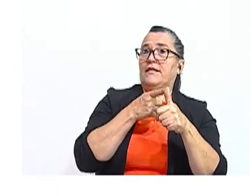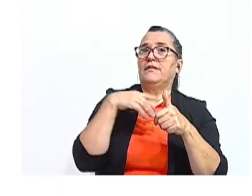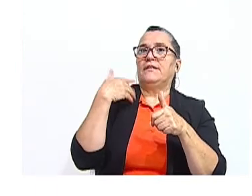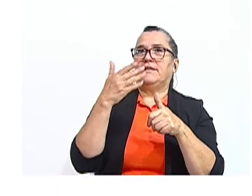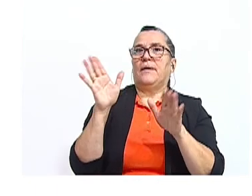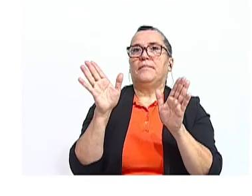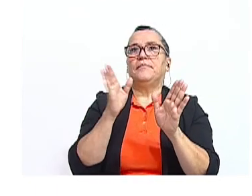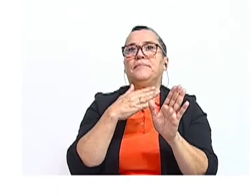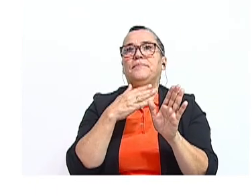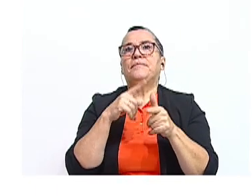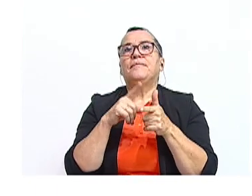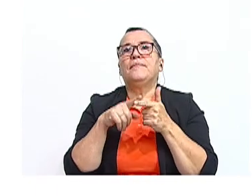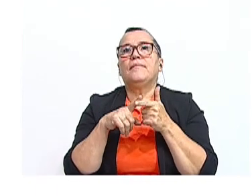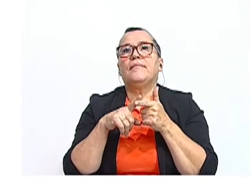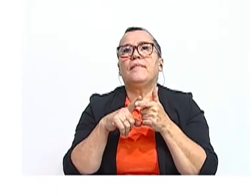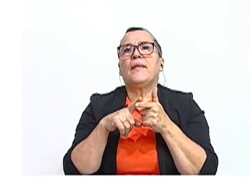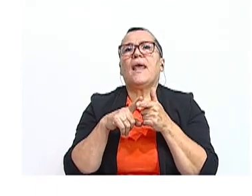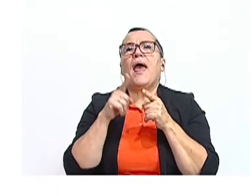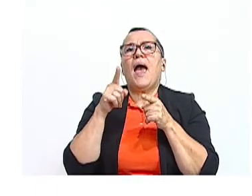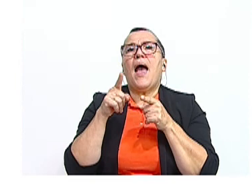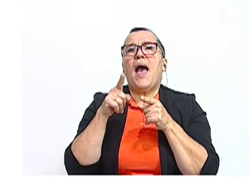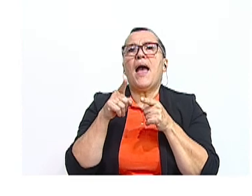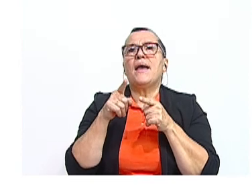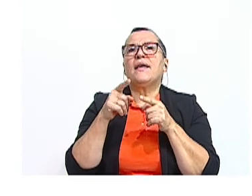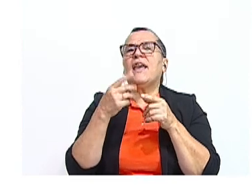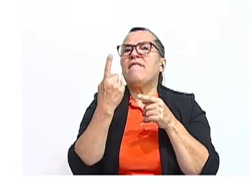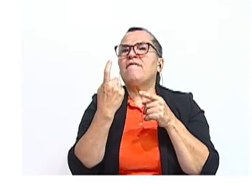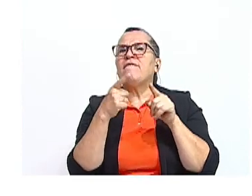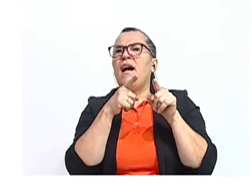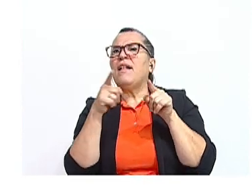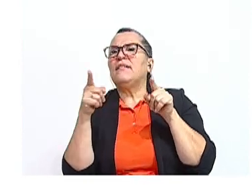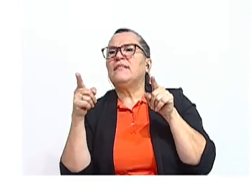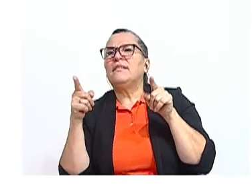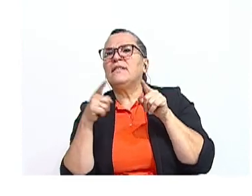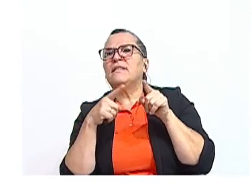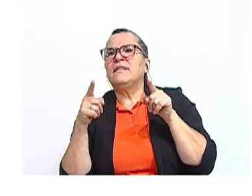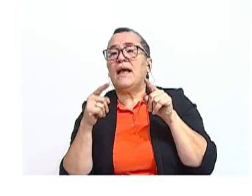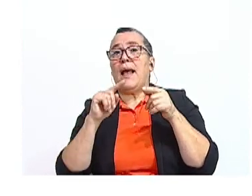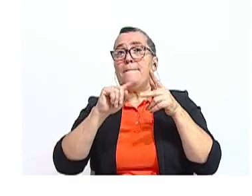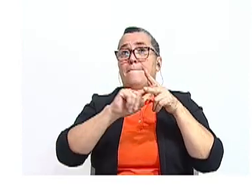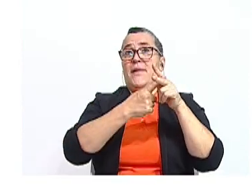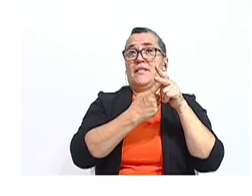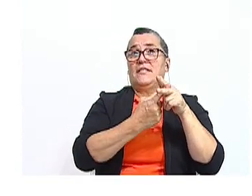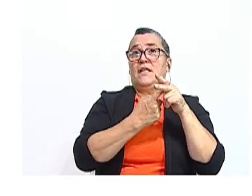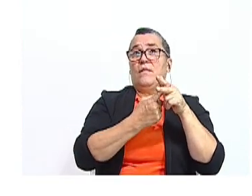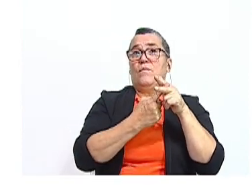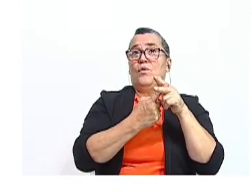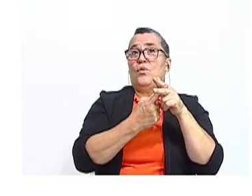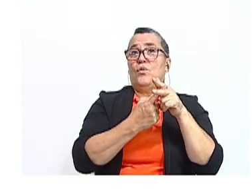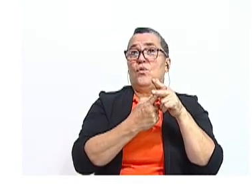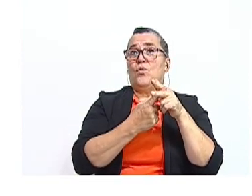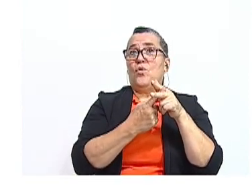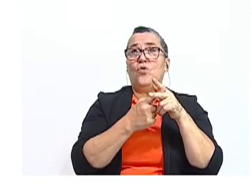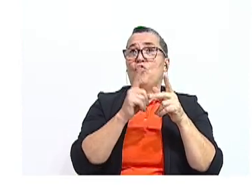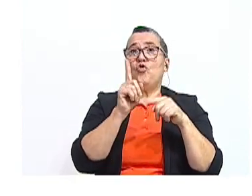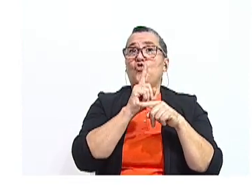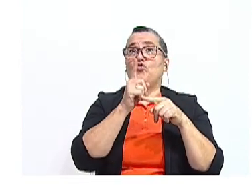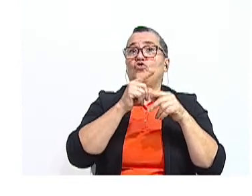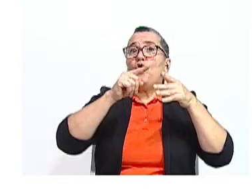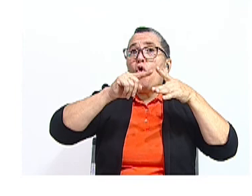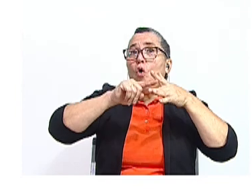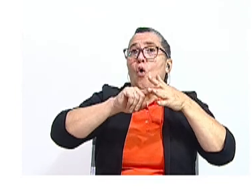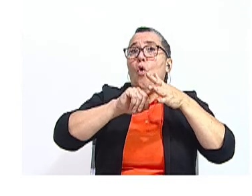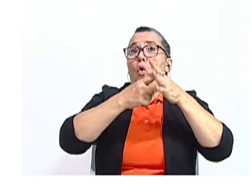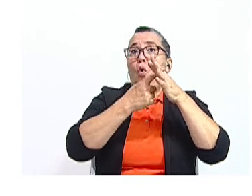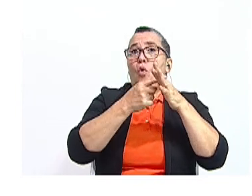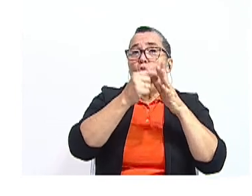next. Here, what is missing is just at the beginning, we didn't use an introductory